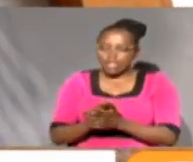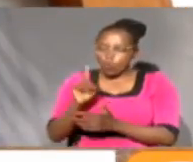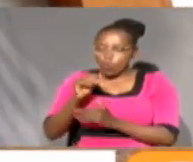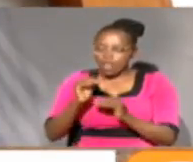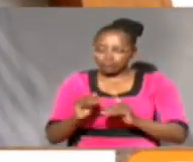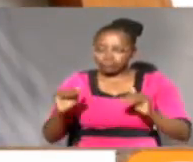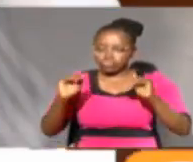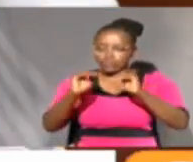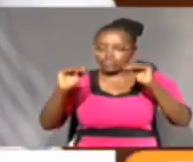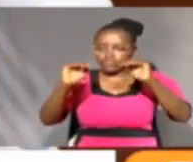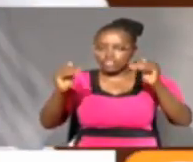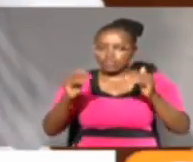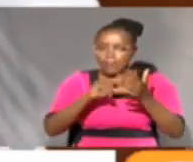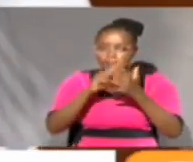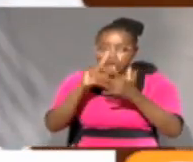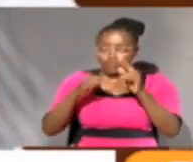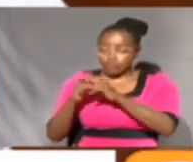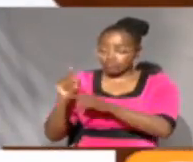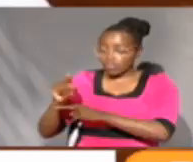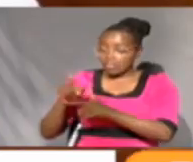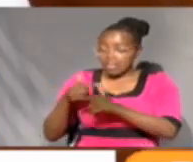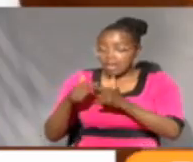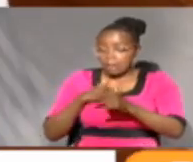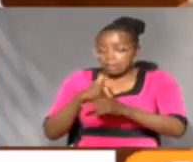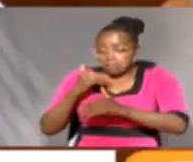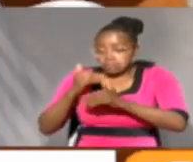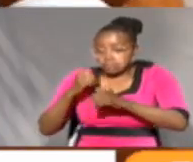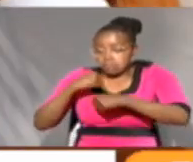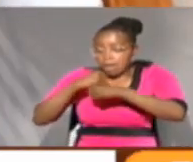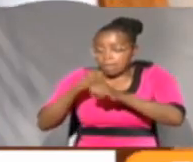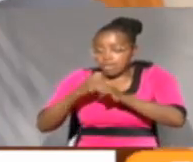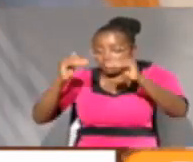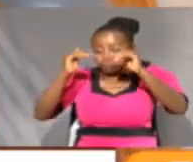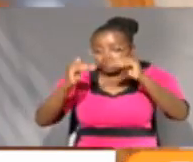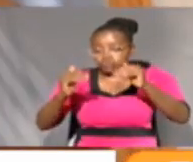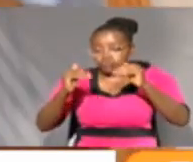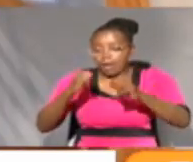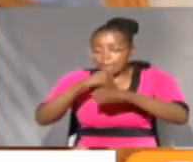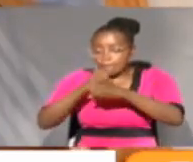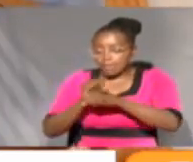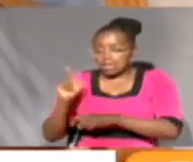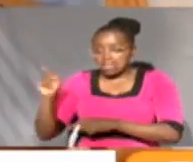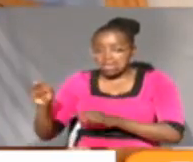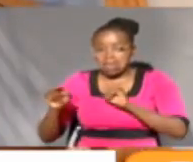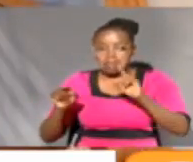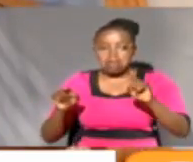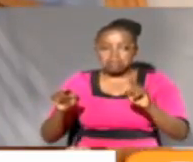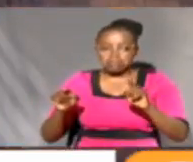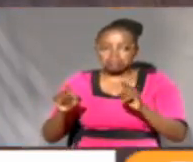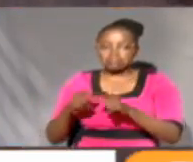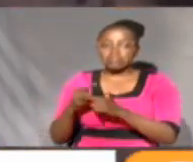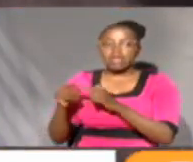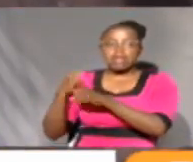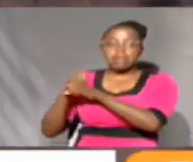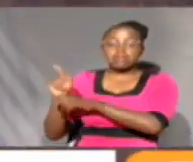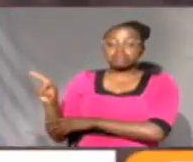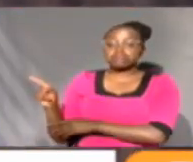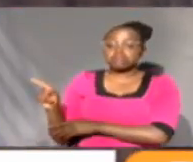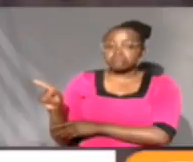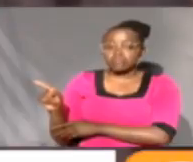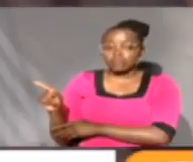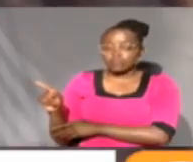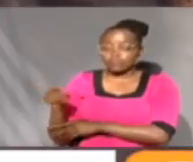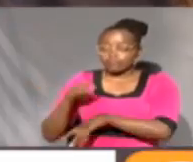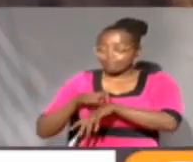shelf over here. So from that, I managed to break it down, made this, and made this. Well, the table used to be a